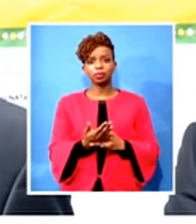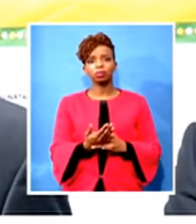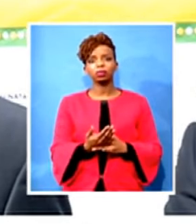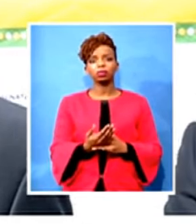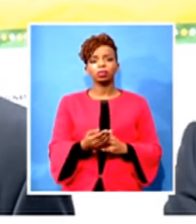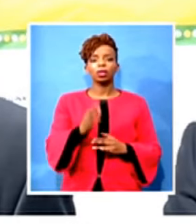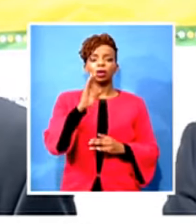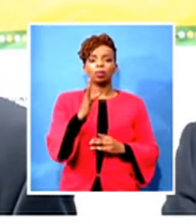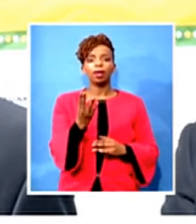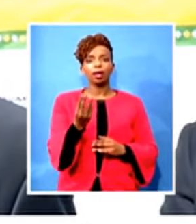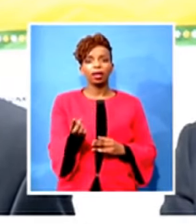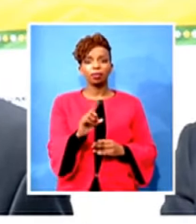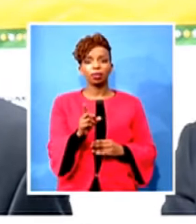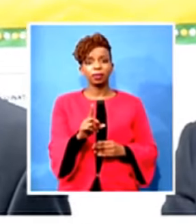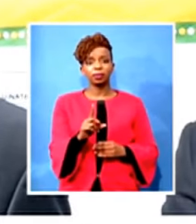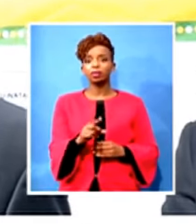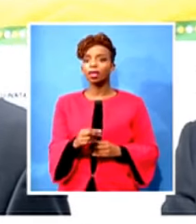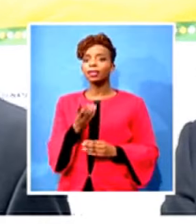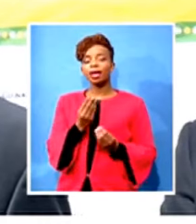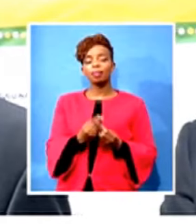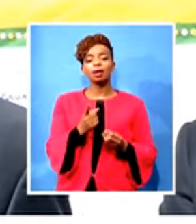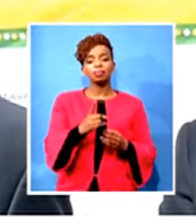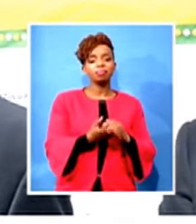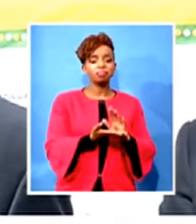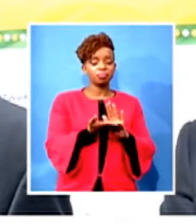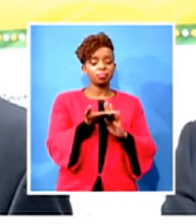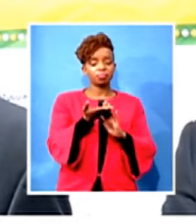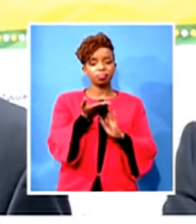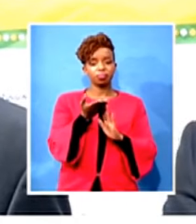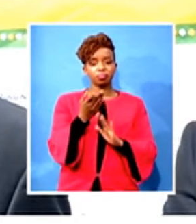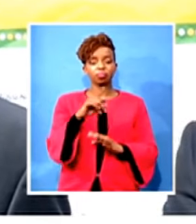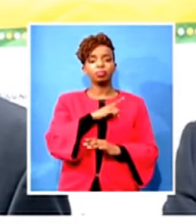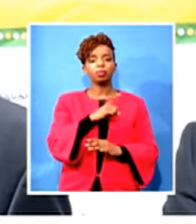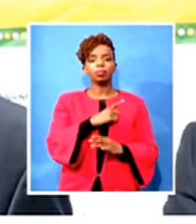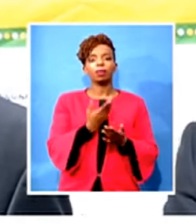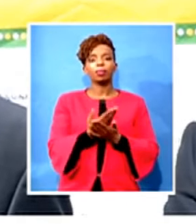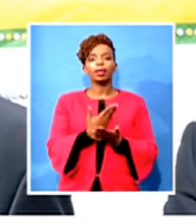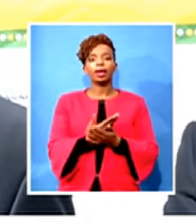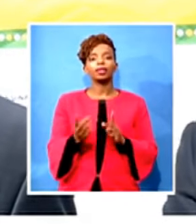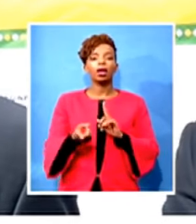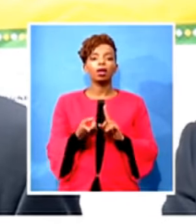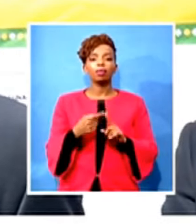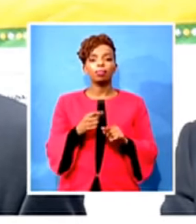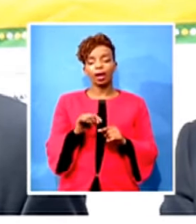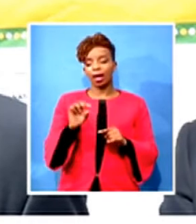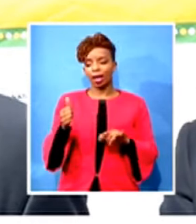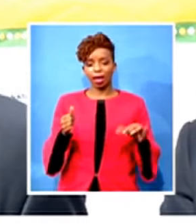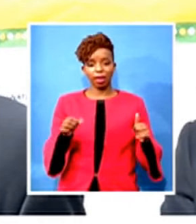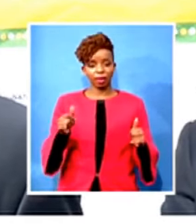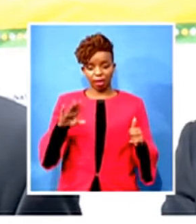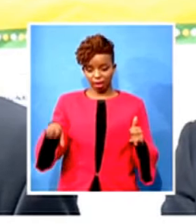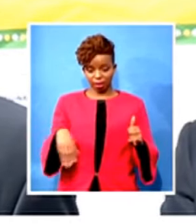increasing that we can actually roll out some other additional facilities. We've been through to